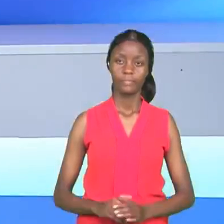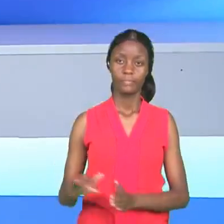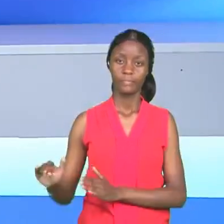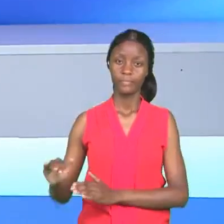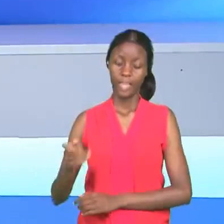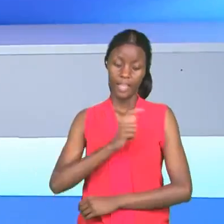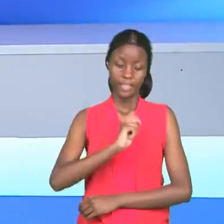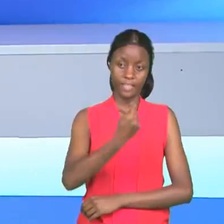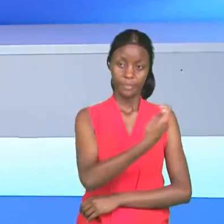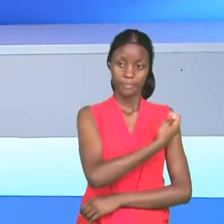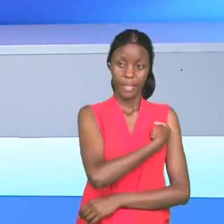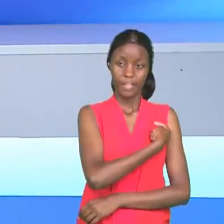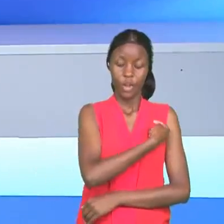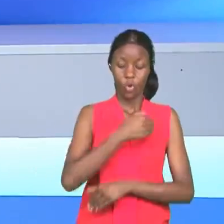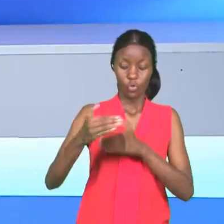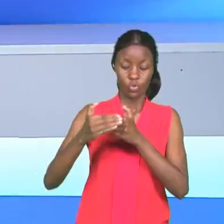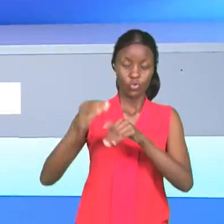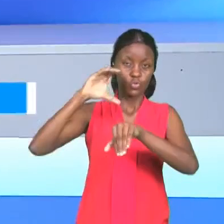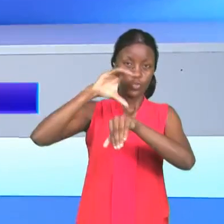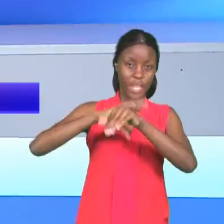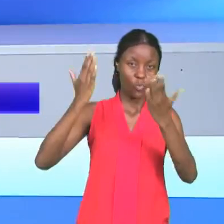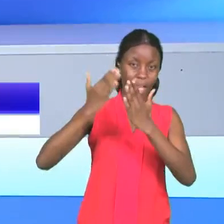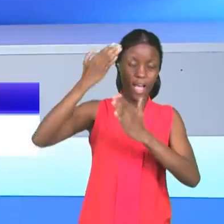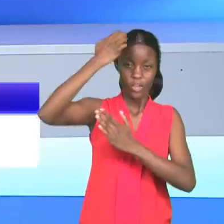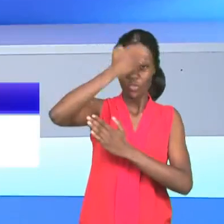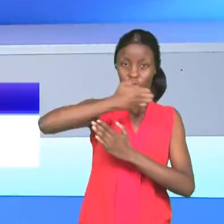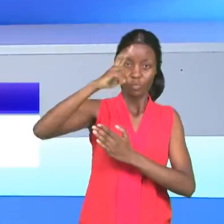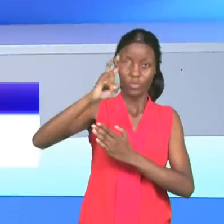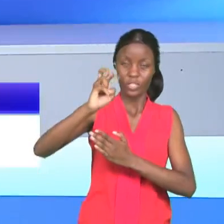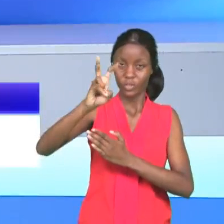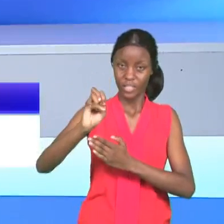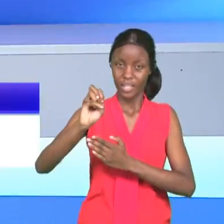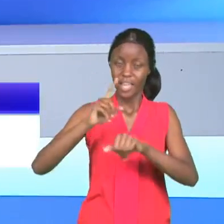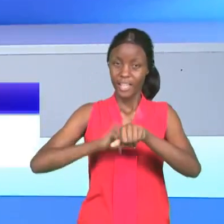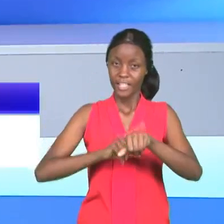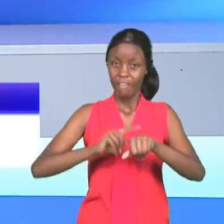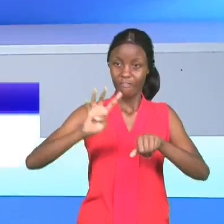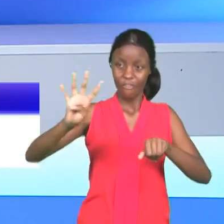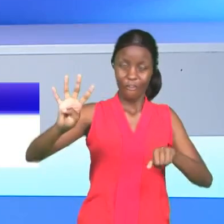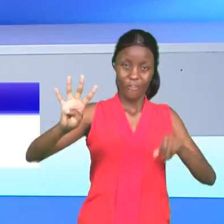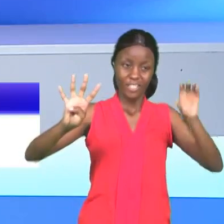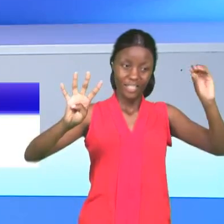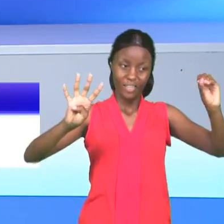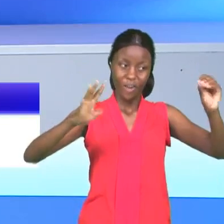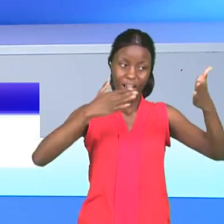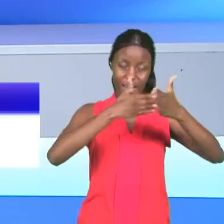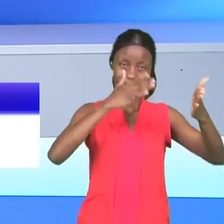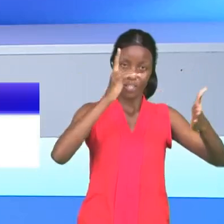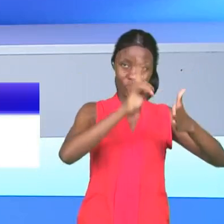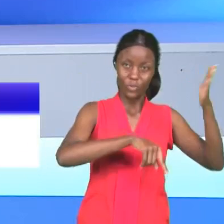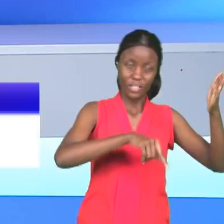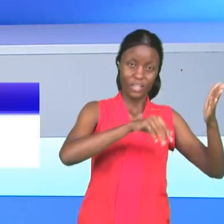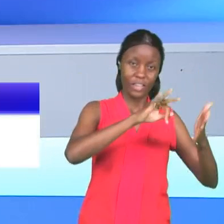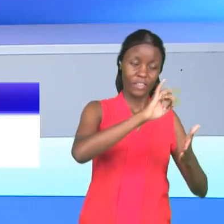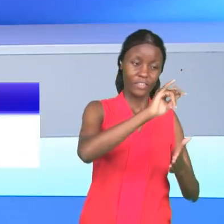Spain moved closer to reaching Euro 2020 with a comfortable 4-0 qualifying win over the Faroe Islands in Group